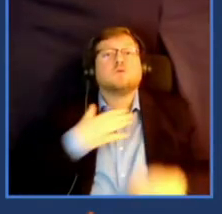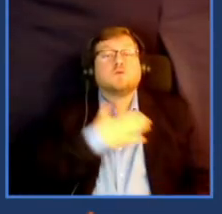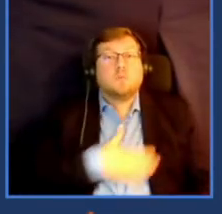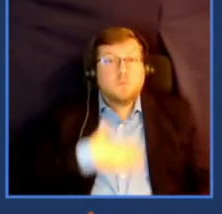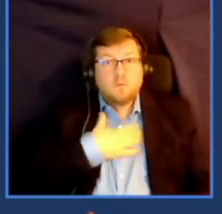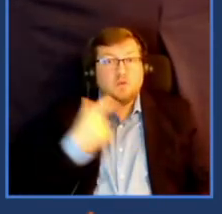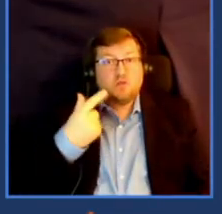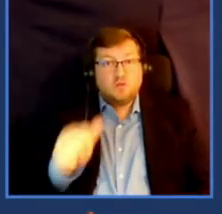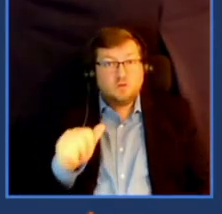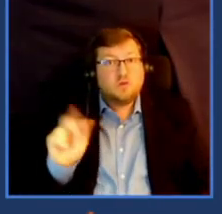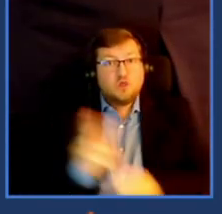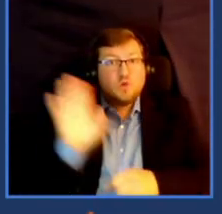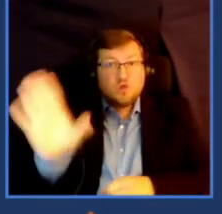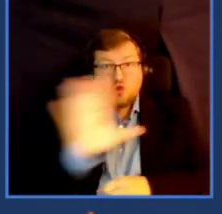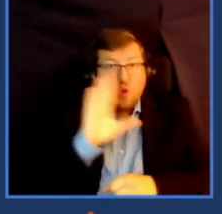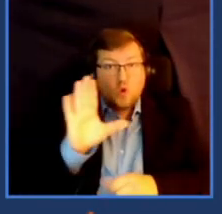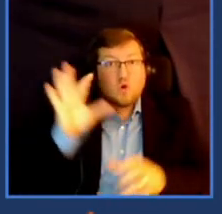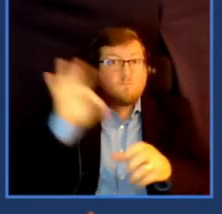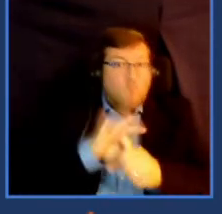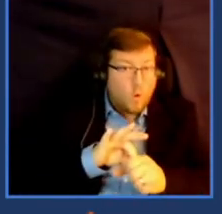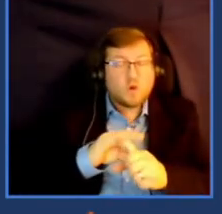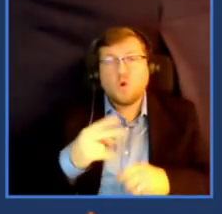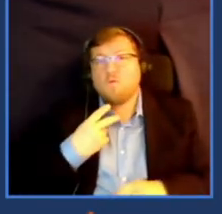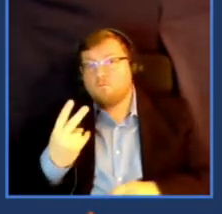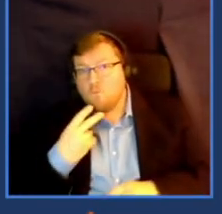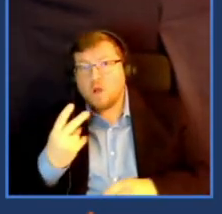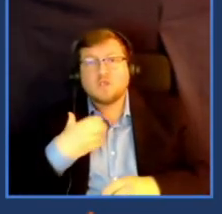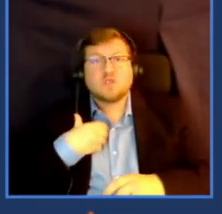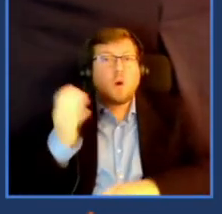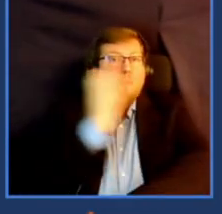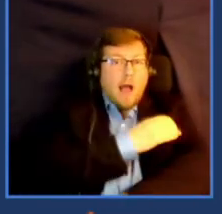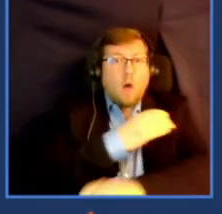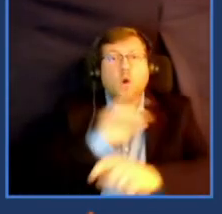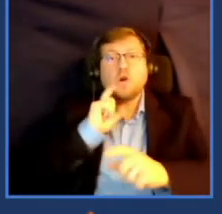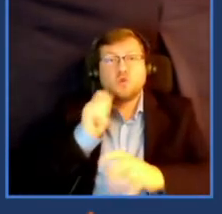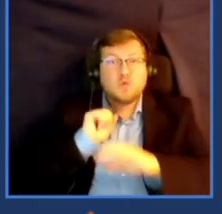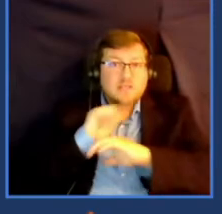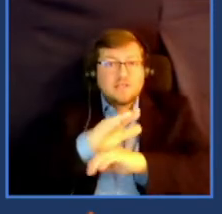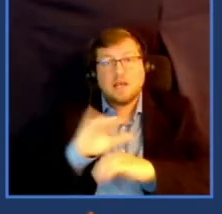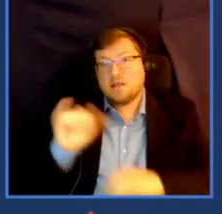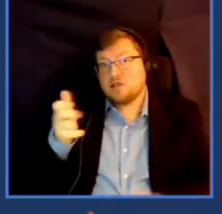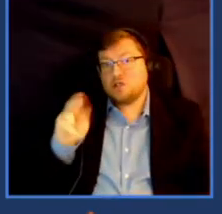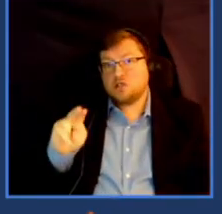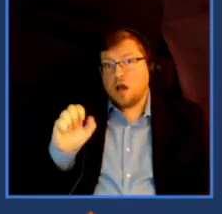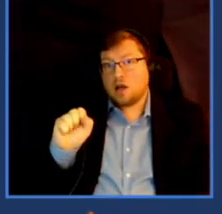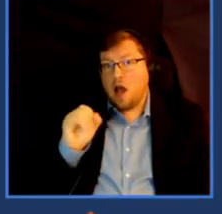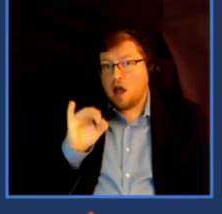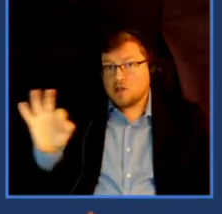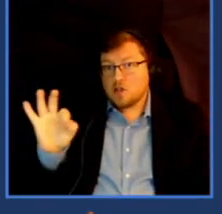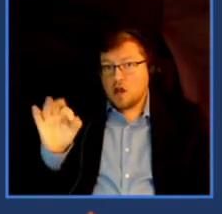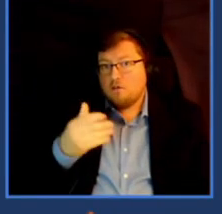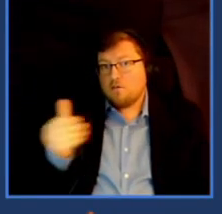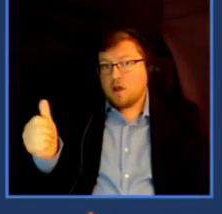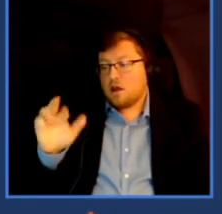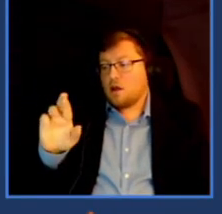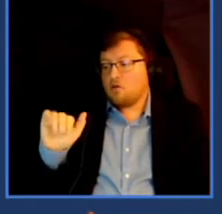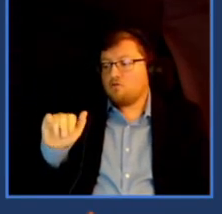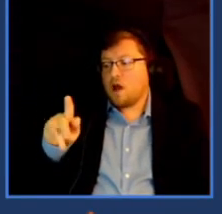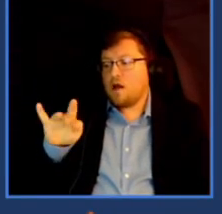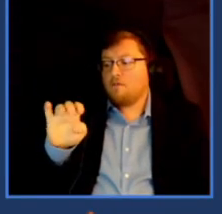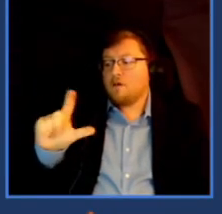your vote, your voice, to put John Ossoff and Raphael Warnock in the U.S. Senate.